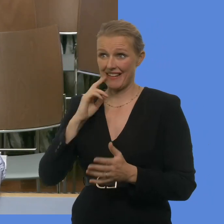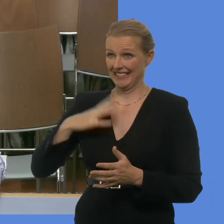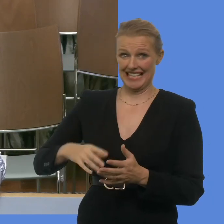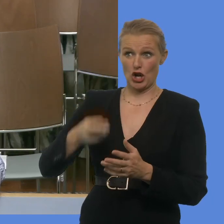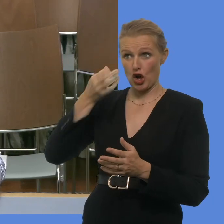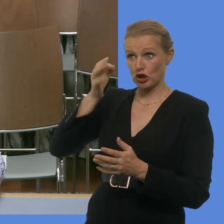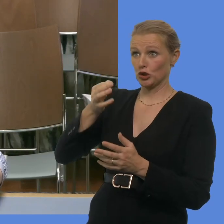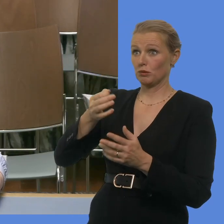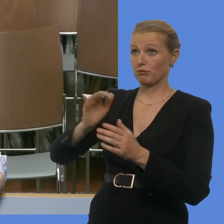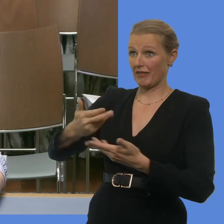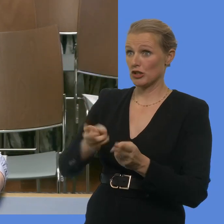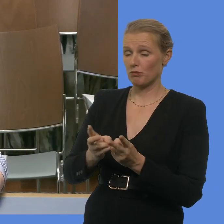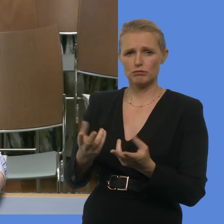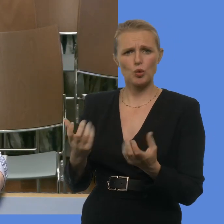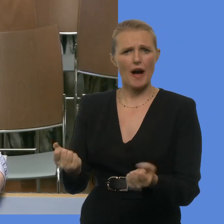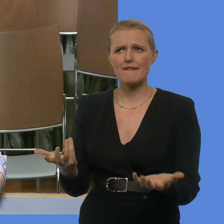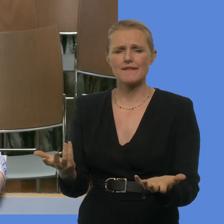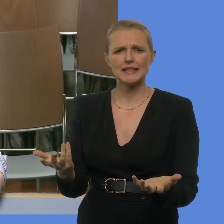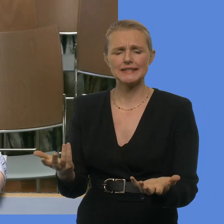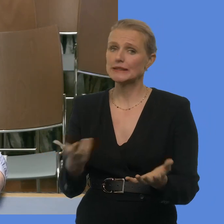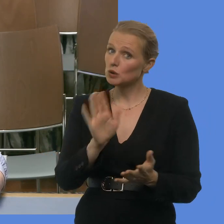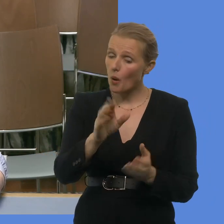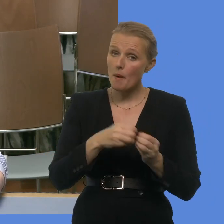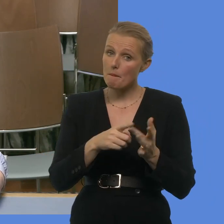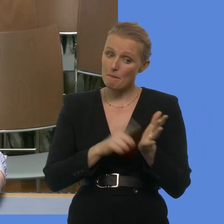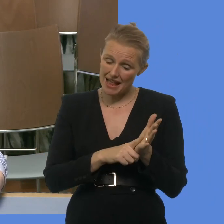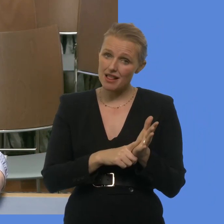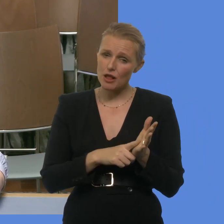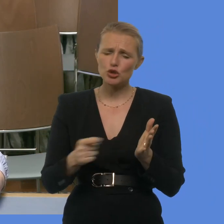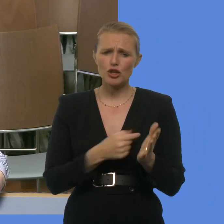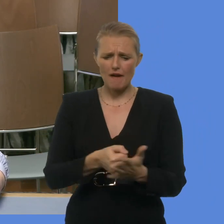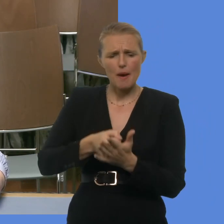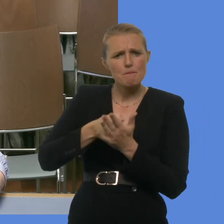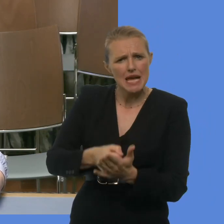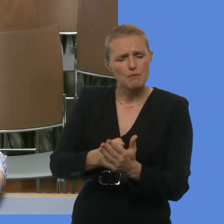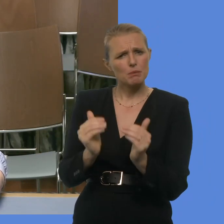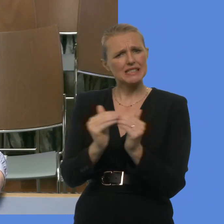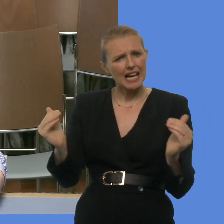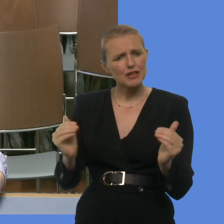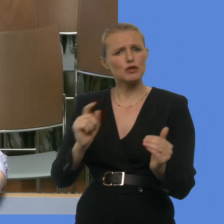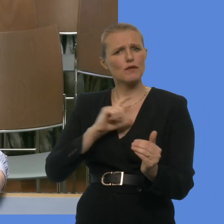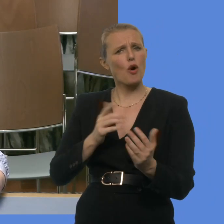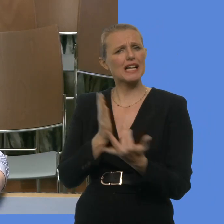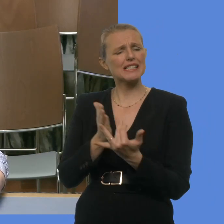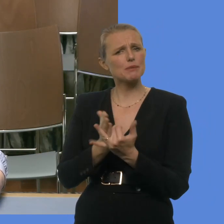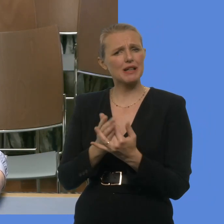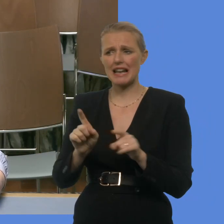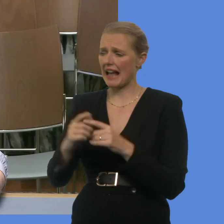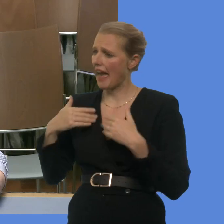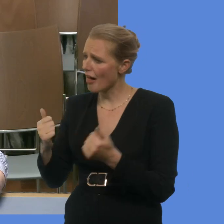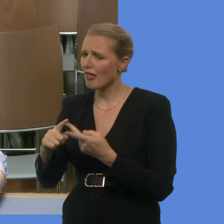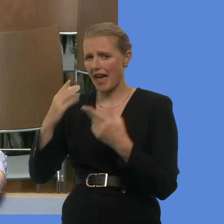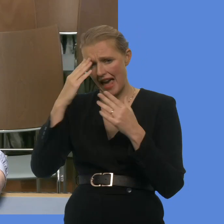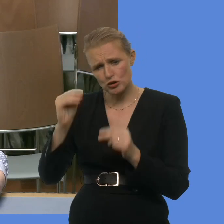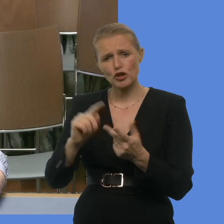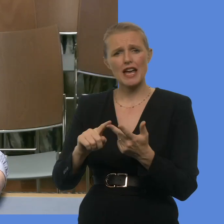as well. So members may wish to consider whether the bill should include minimum standards for accessibility in key sectors such as healthcare and